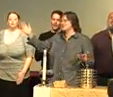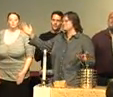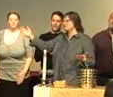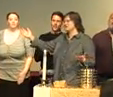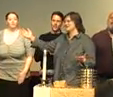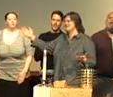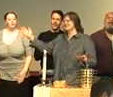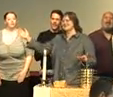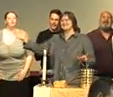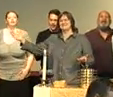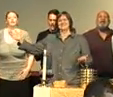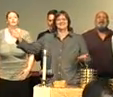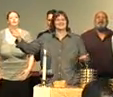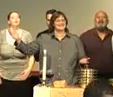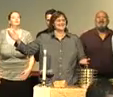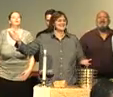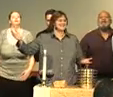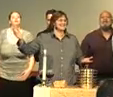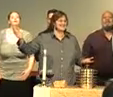Love